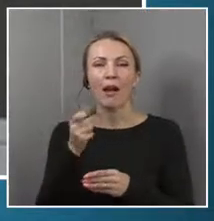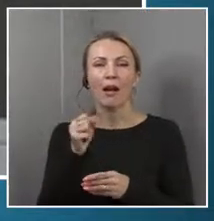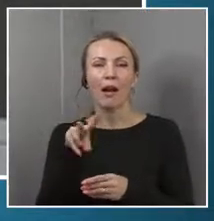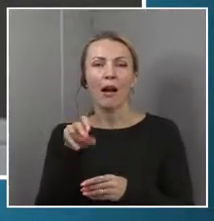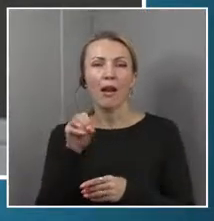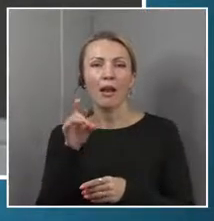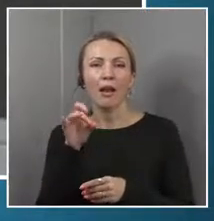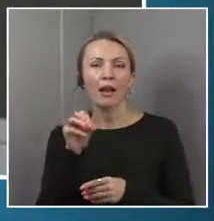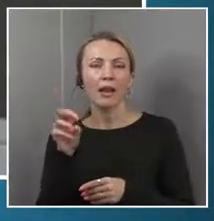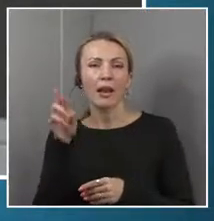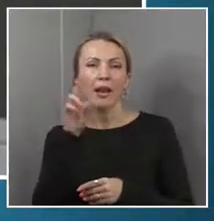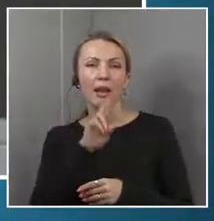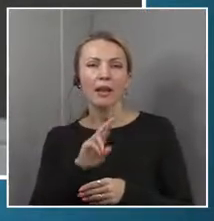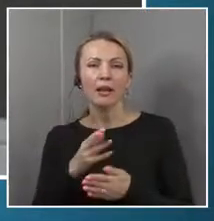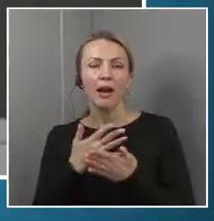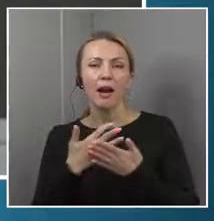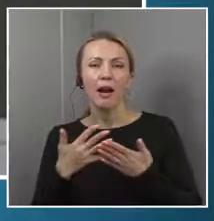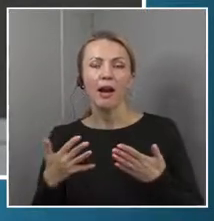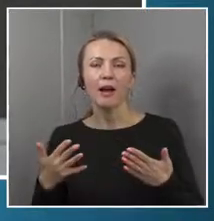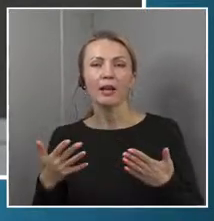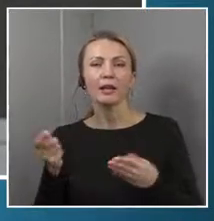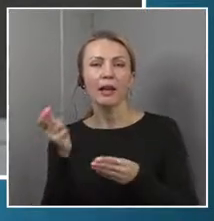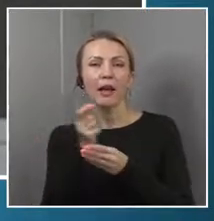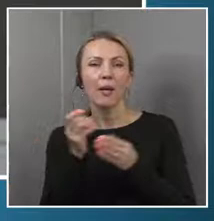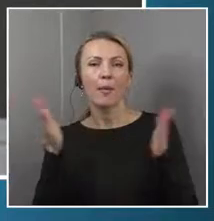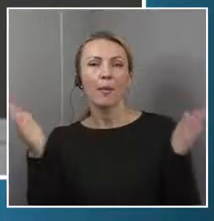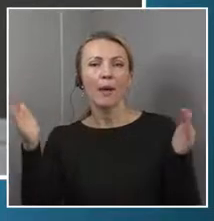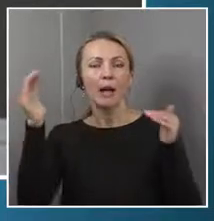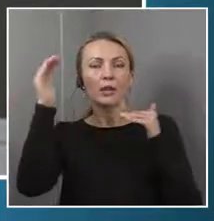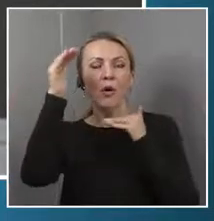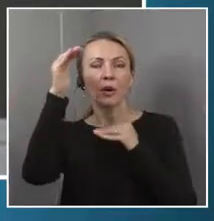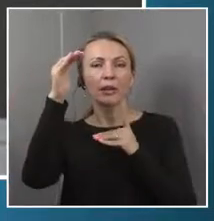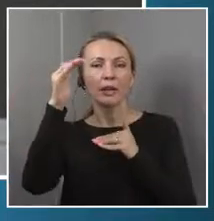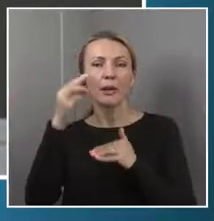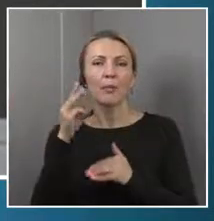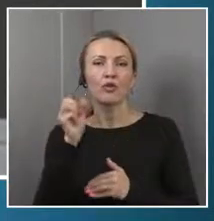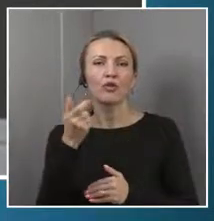And now they have galleries, some of them, and